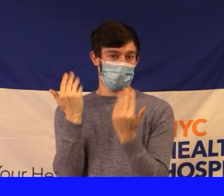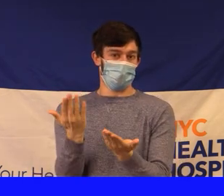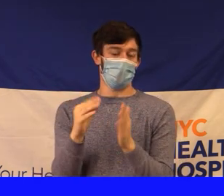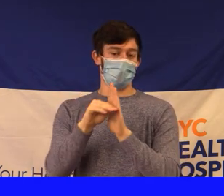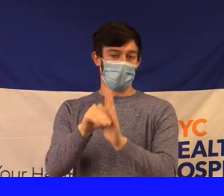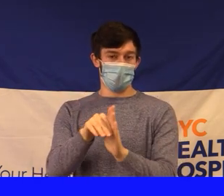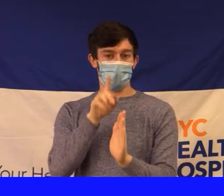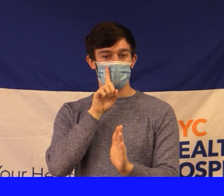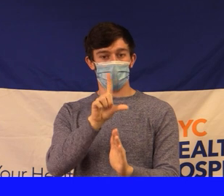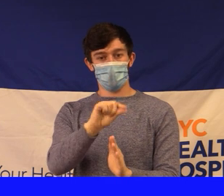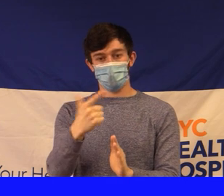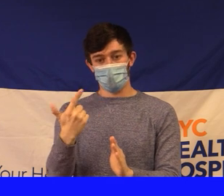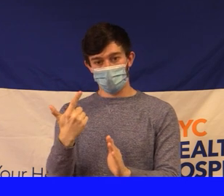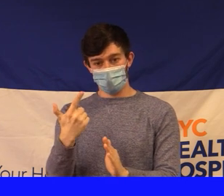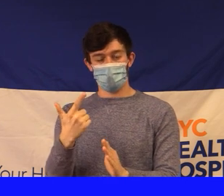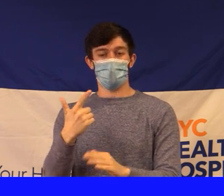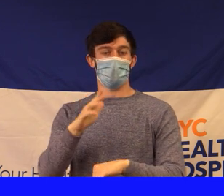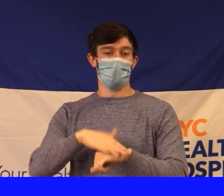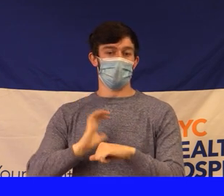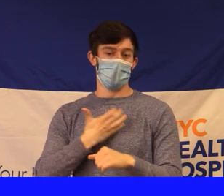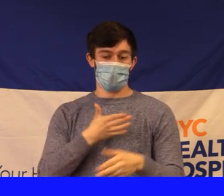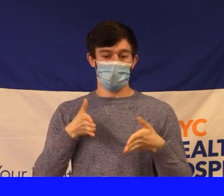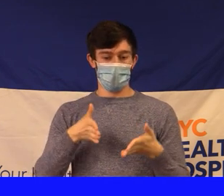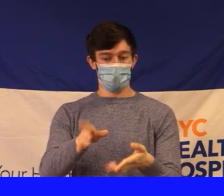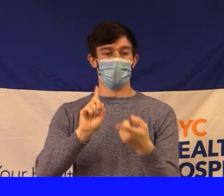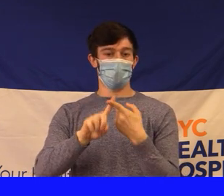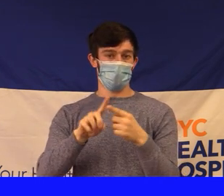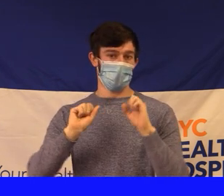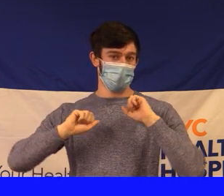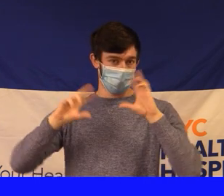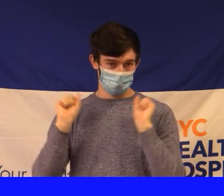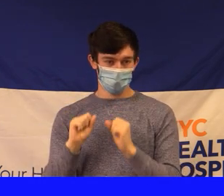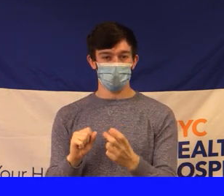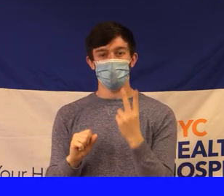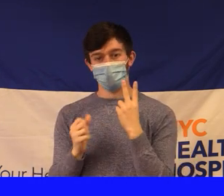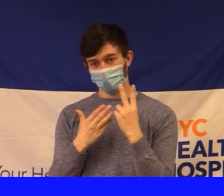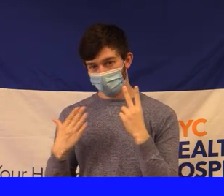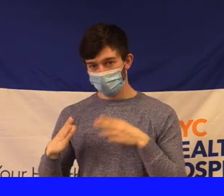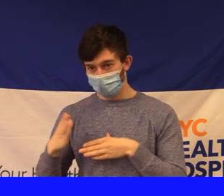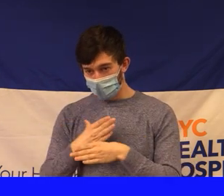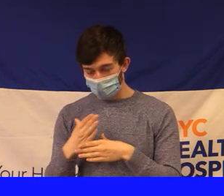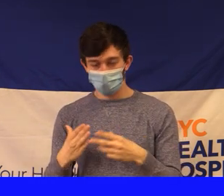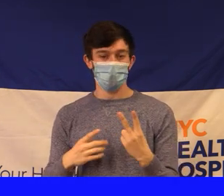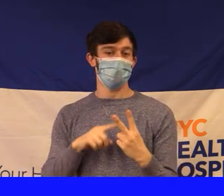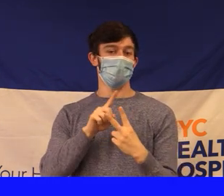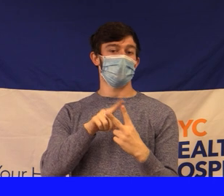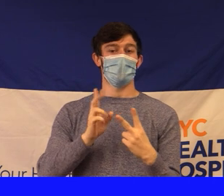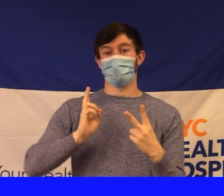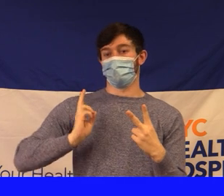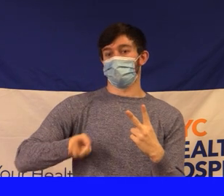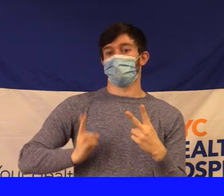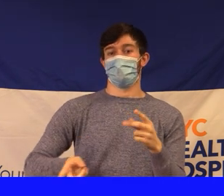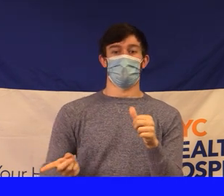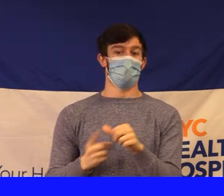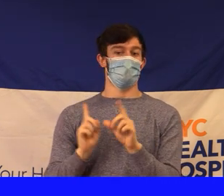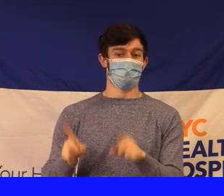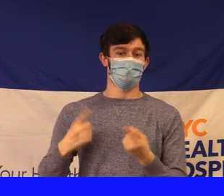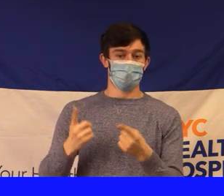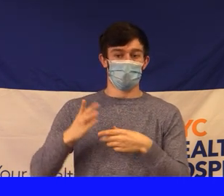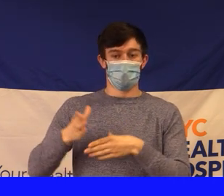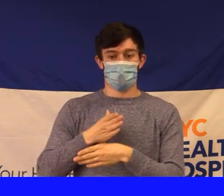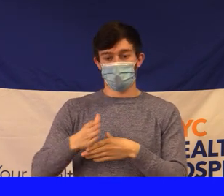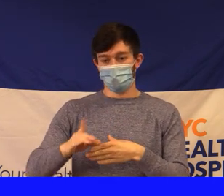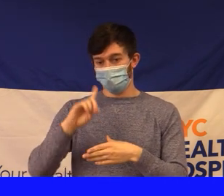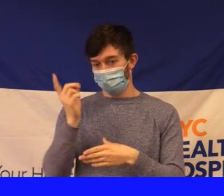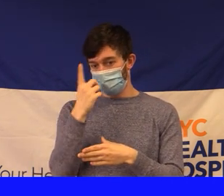our Pathway to Excellence. Last but not least, I want to share two things. One, we had our historic first ever shared governance report out, not